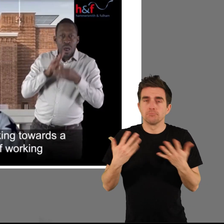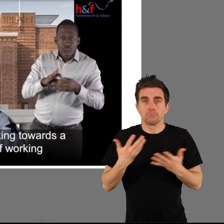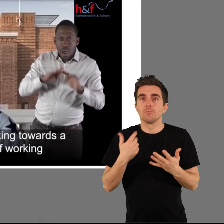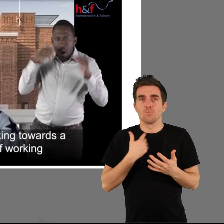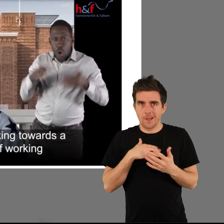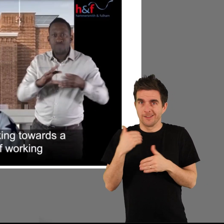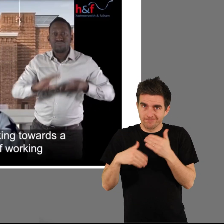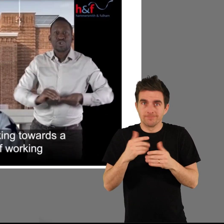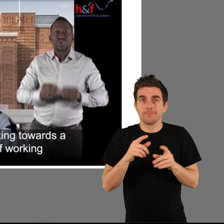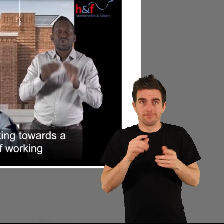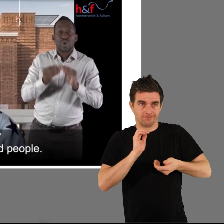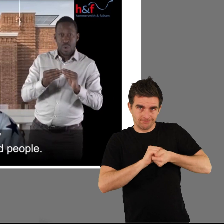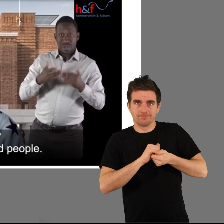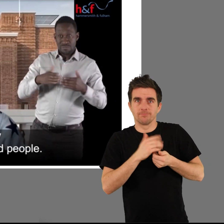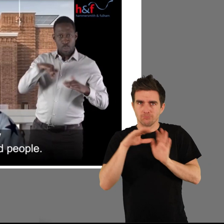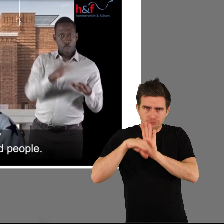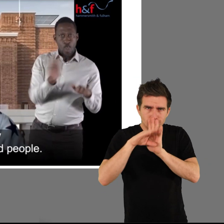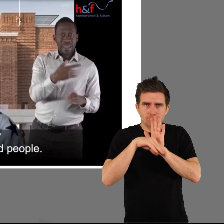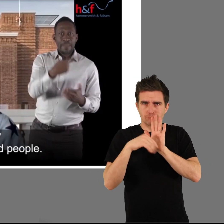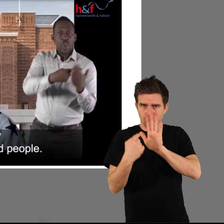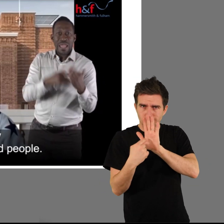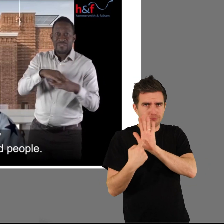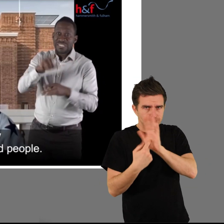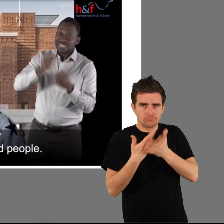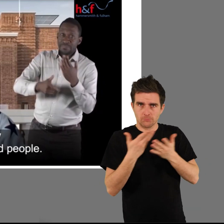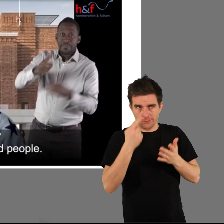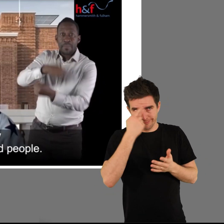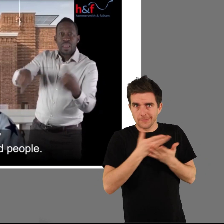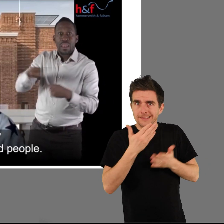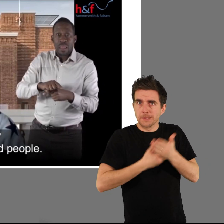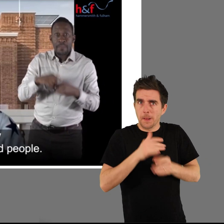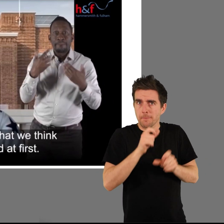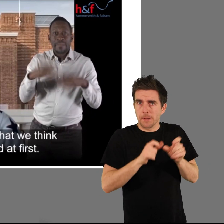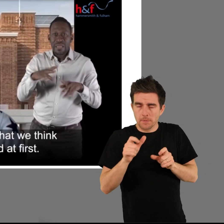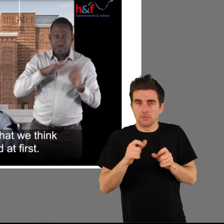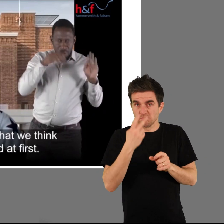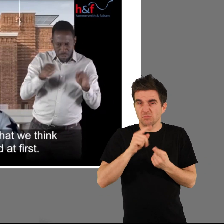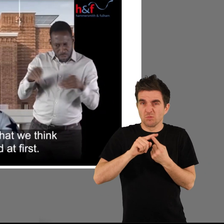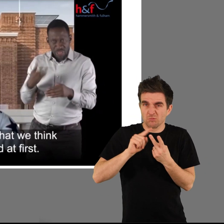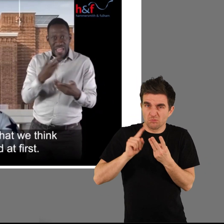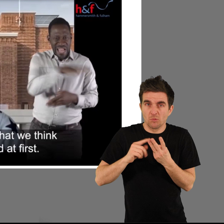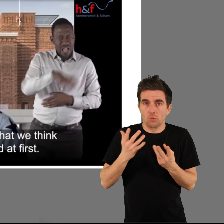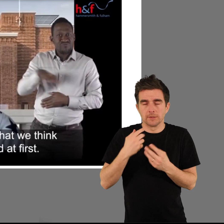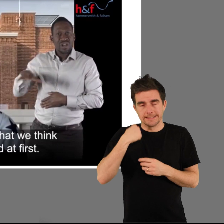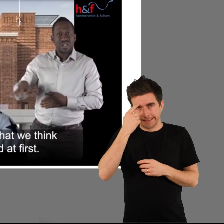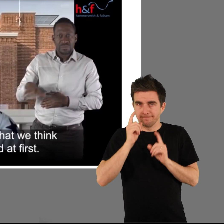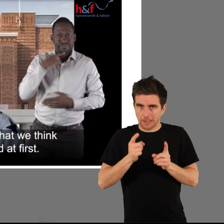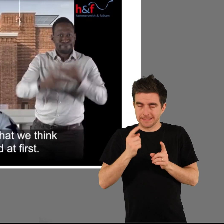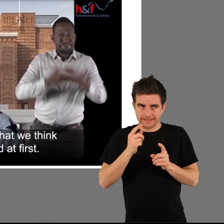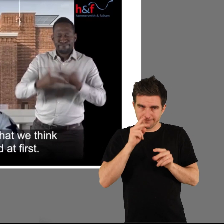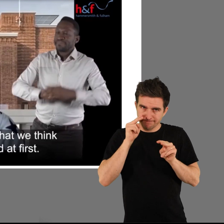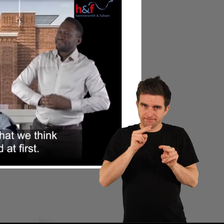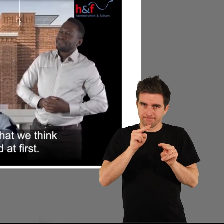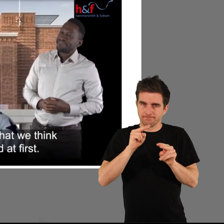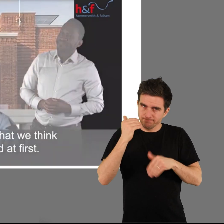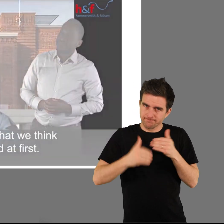towards a co-production way of working for all policy that affects disabled people. There are 3 areas that we think needed to be